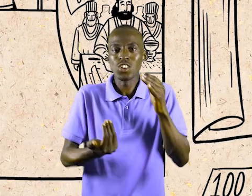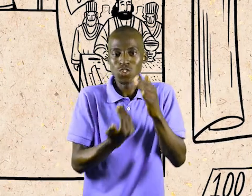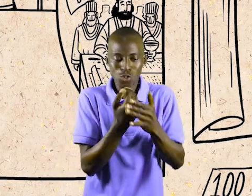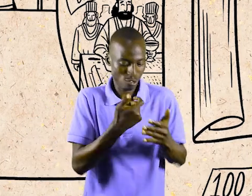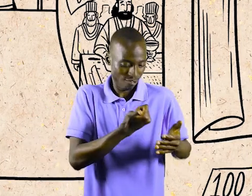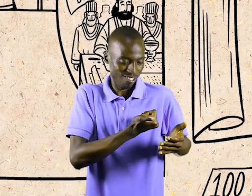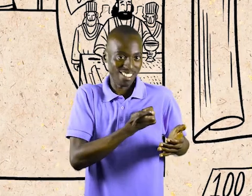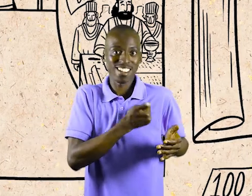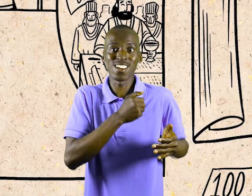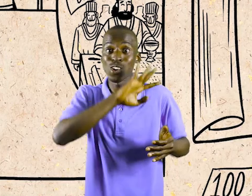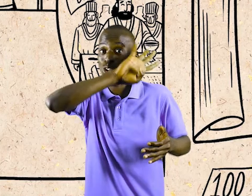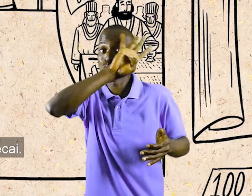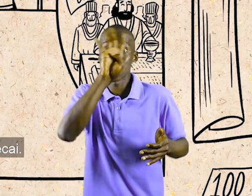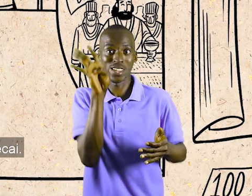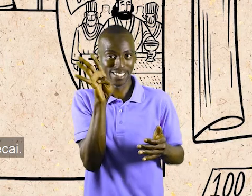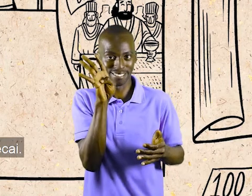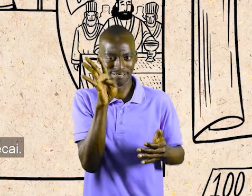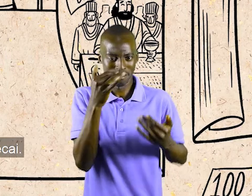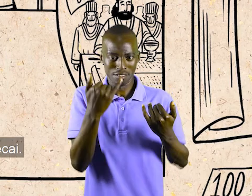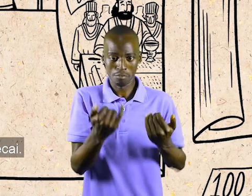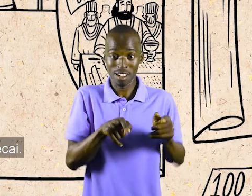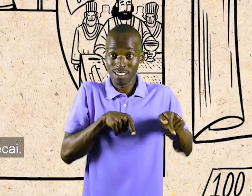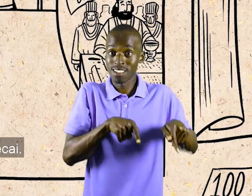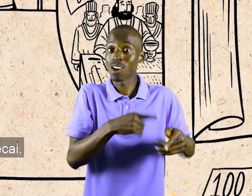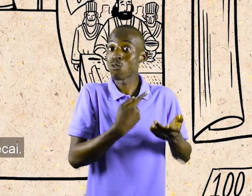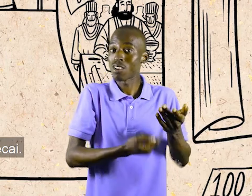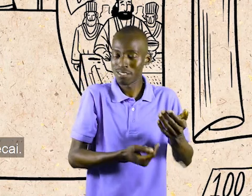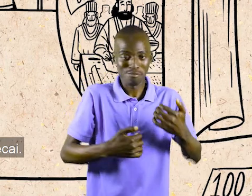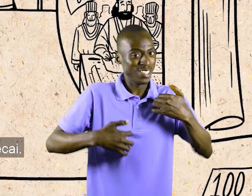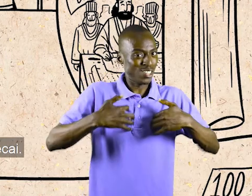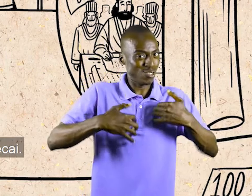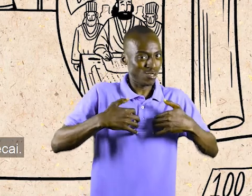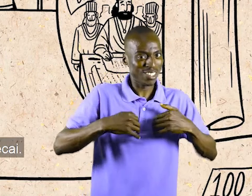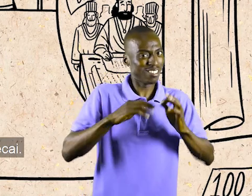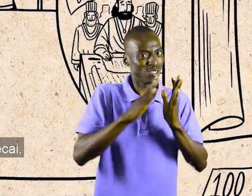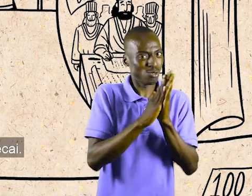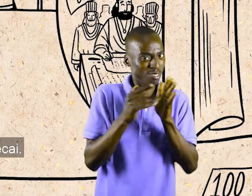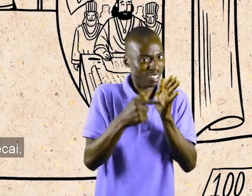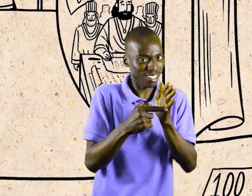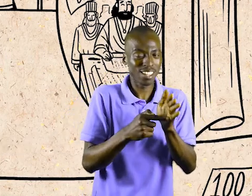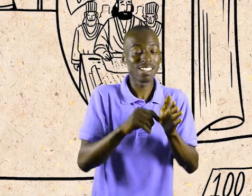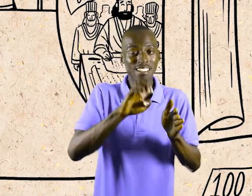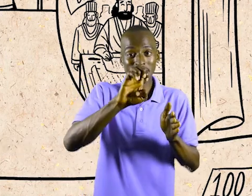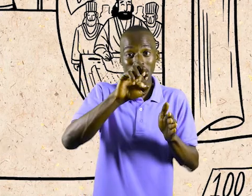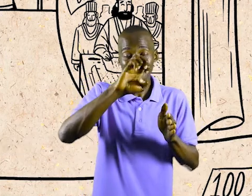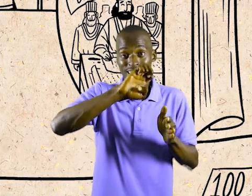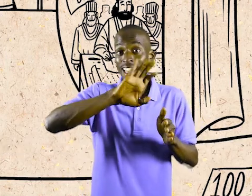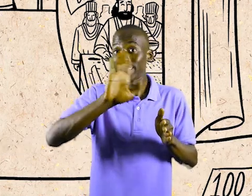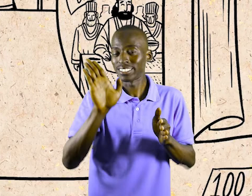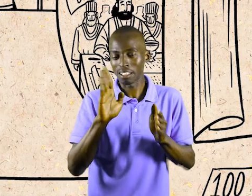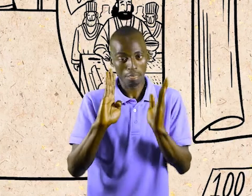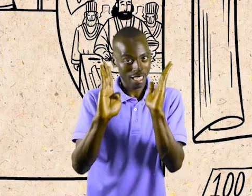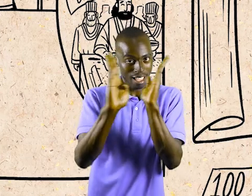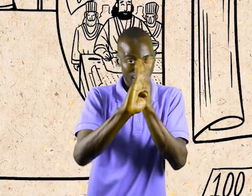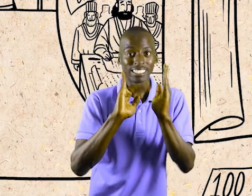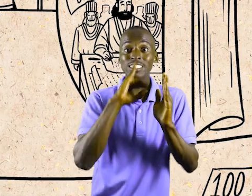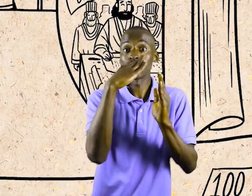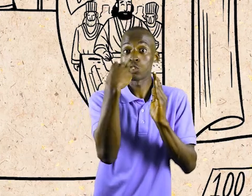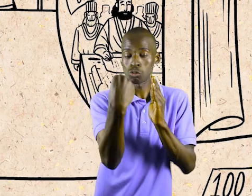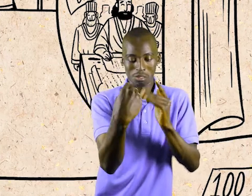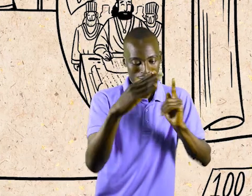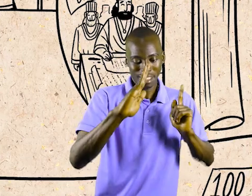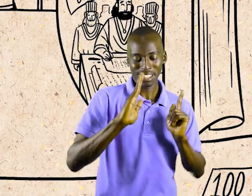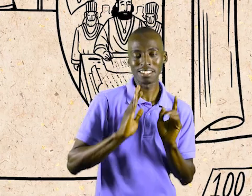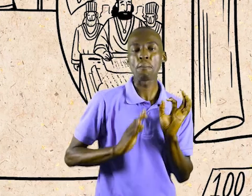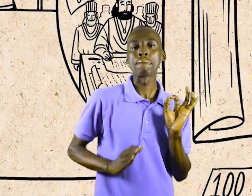is like a really bad soap opera. But it's right here that we're introduced to Esther and Mordecai. Esther hides her Jewish identity and